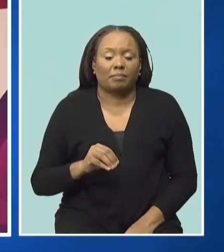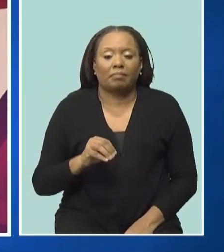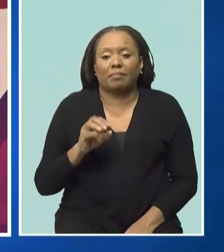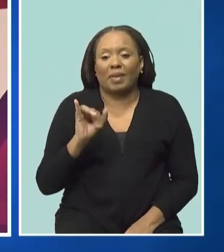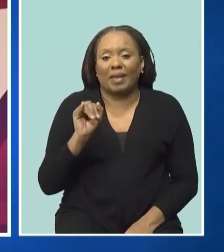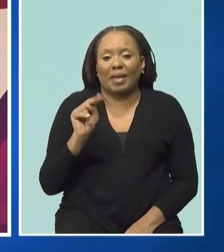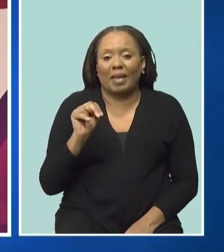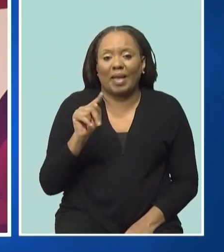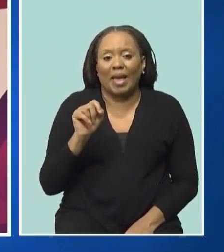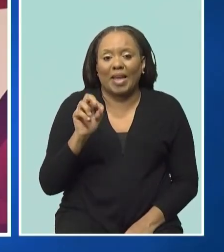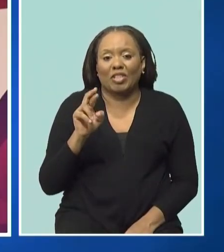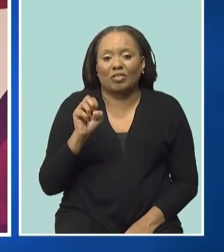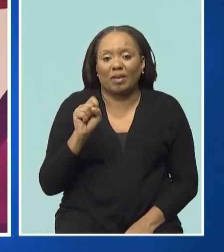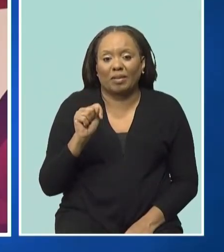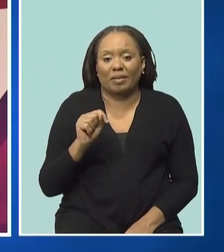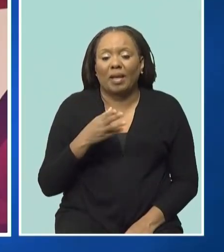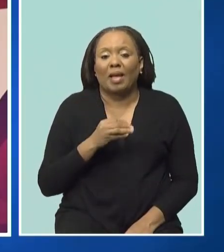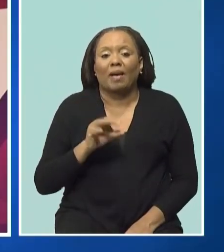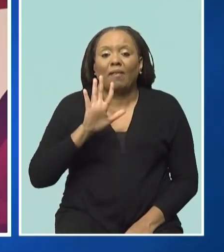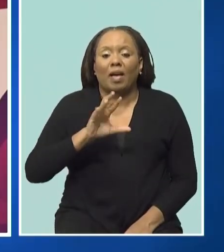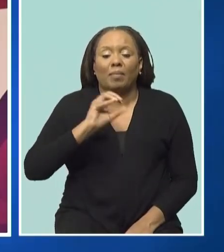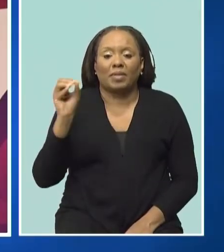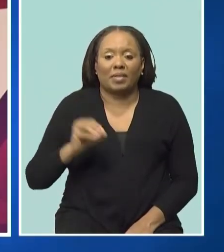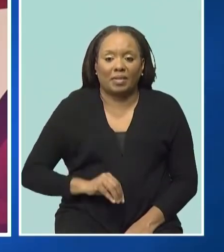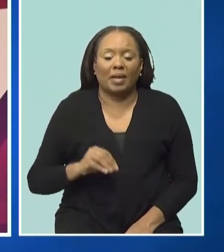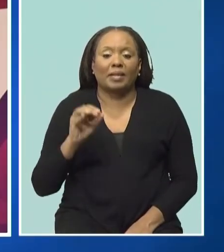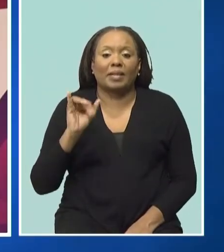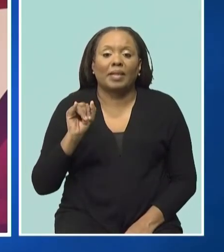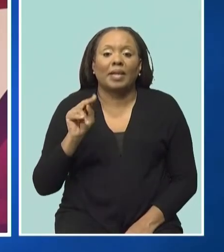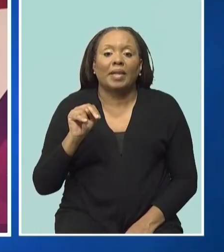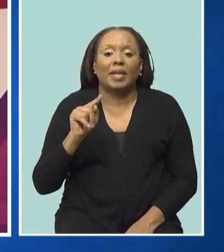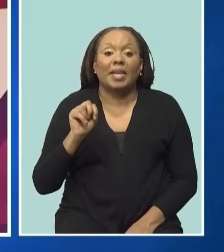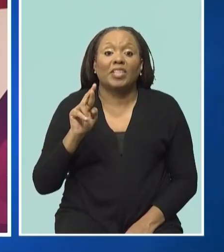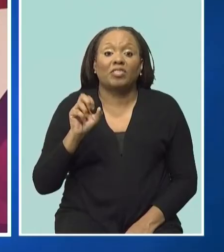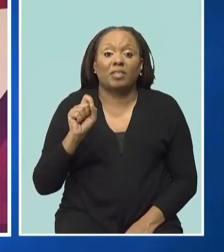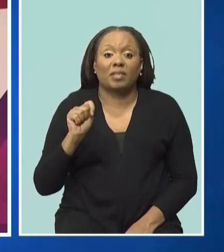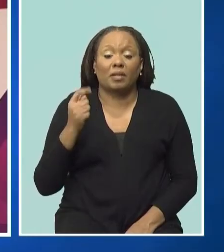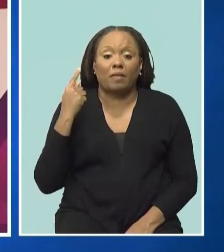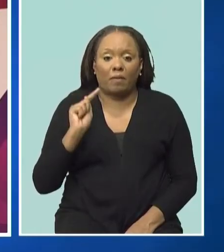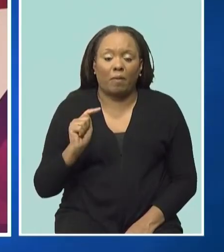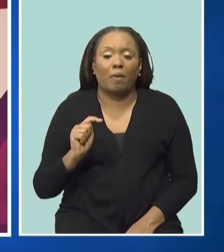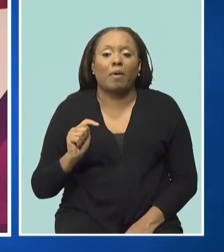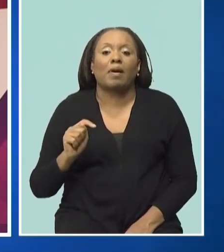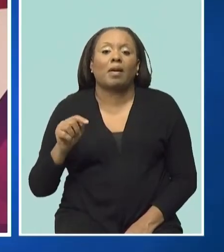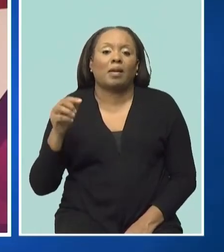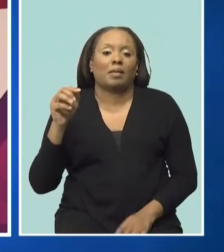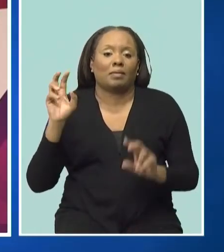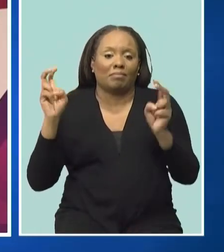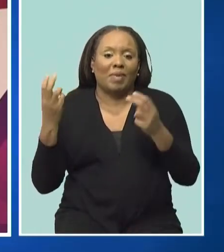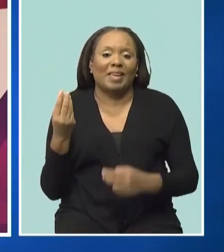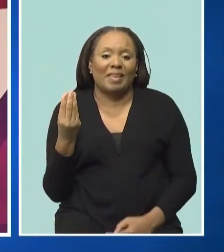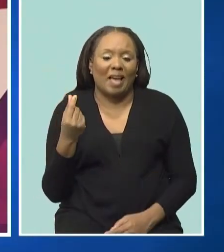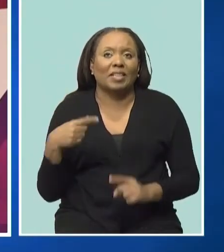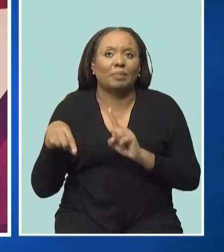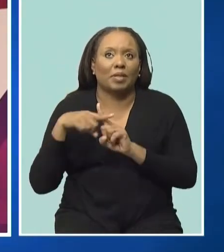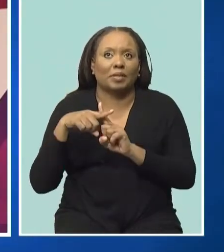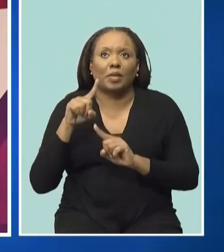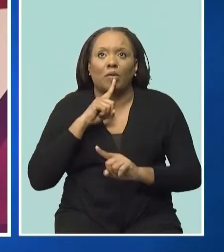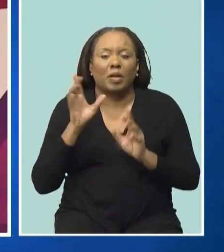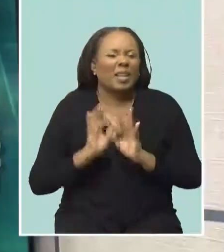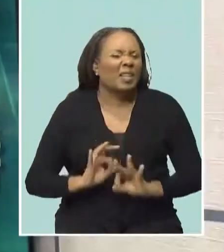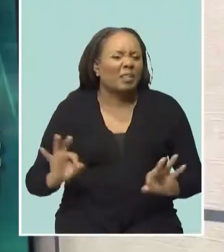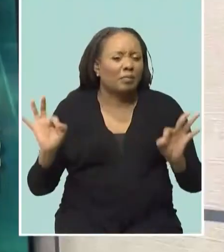and also the 5% guaranteed interest on a Cash Plus add-on. Now again, that's a game changer for this